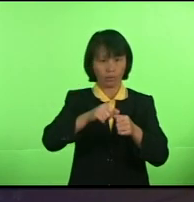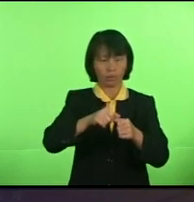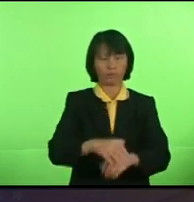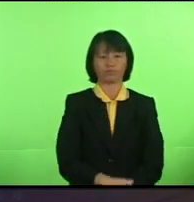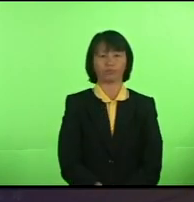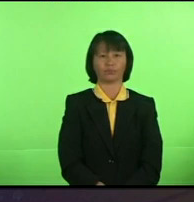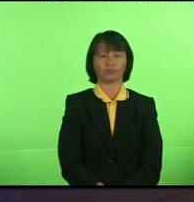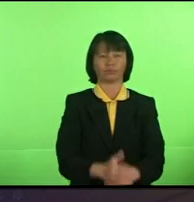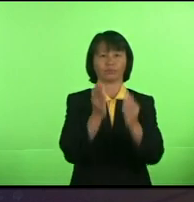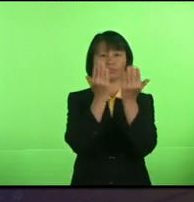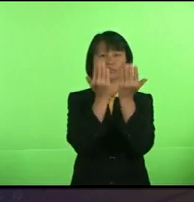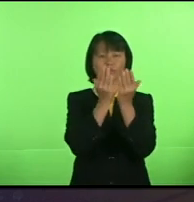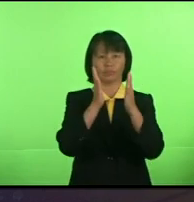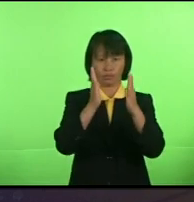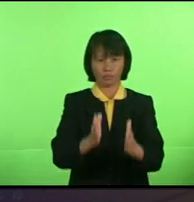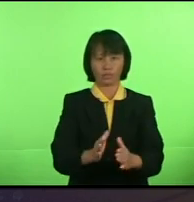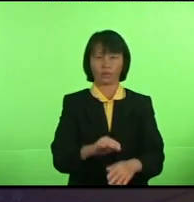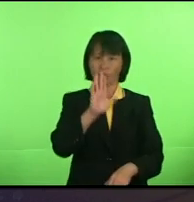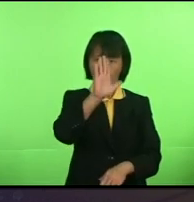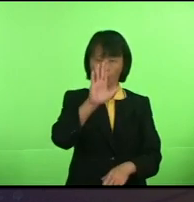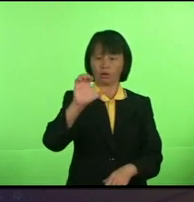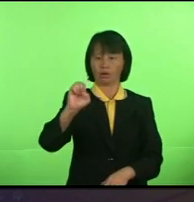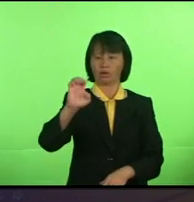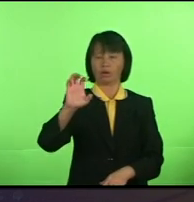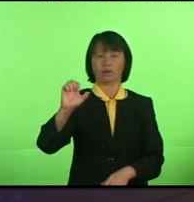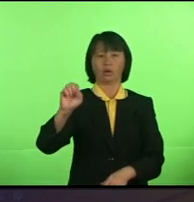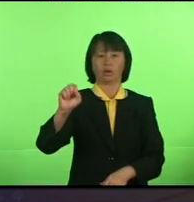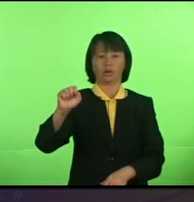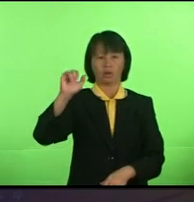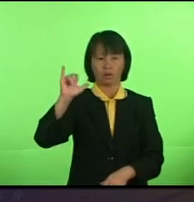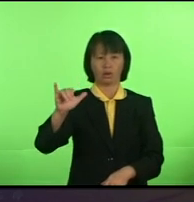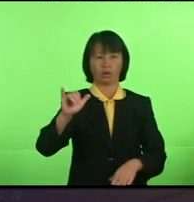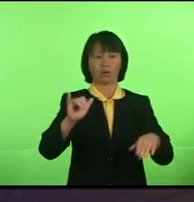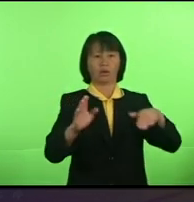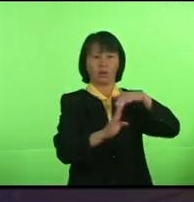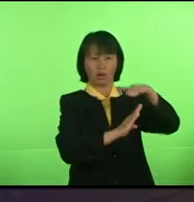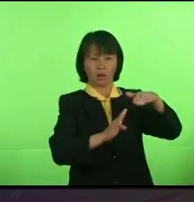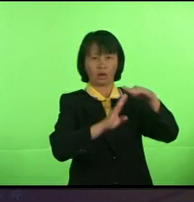So students, your essay layout can be as basic as